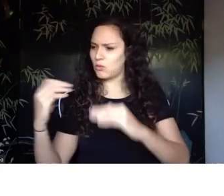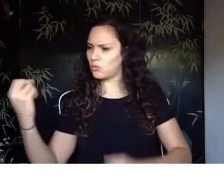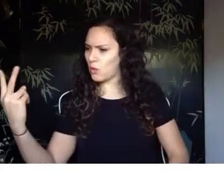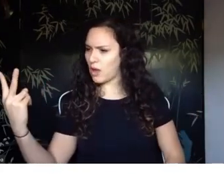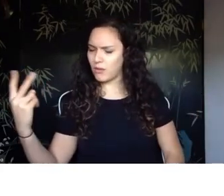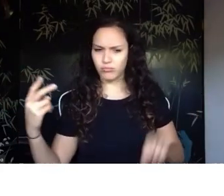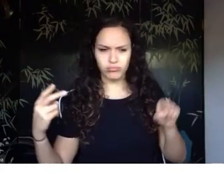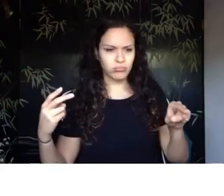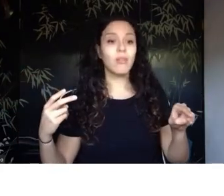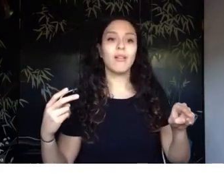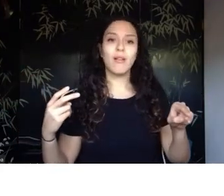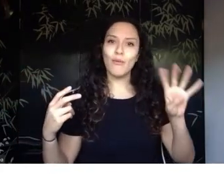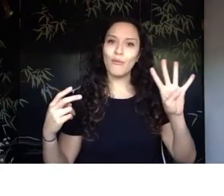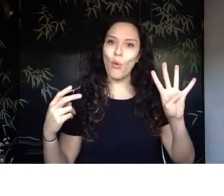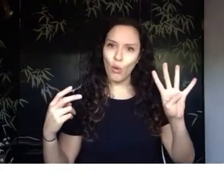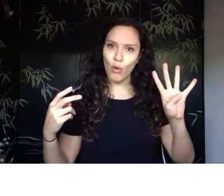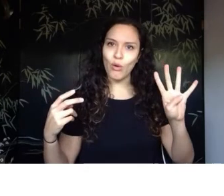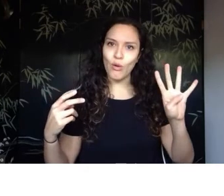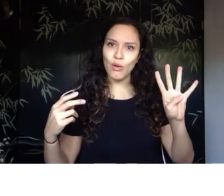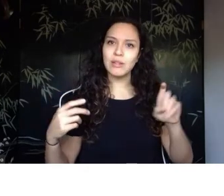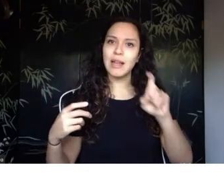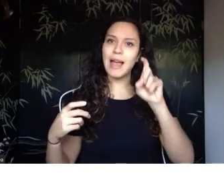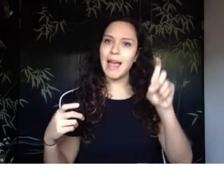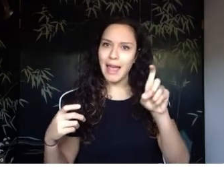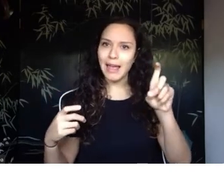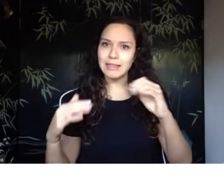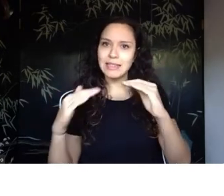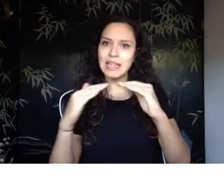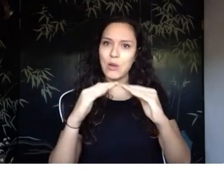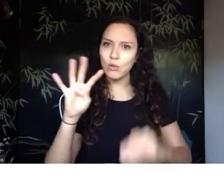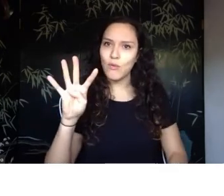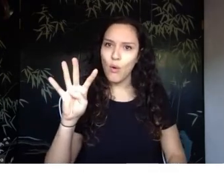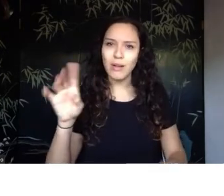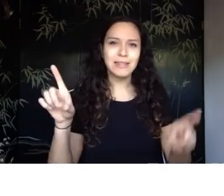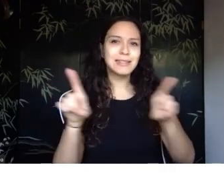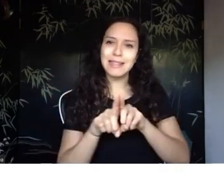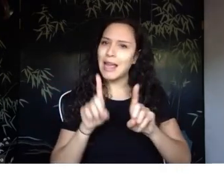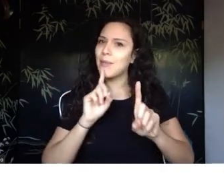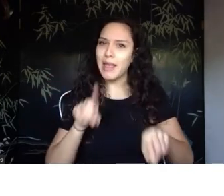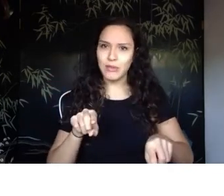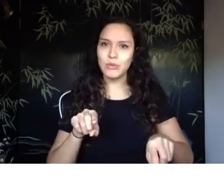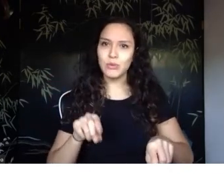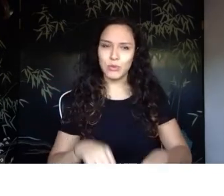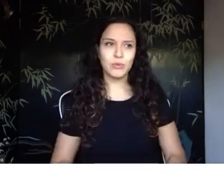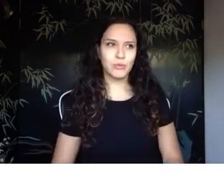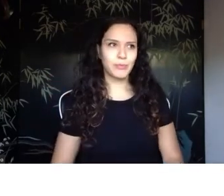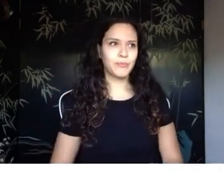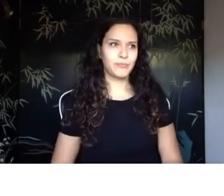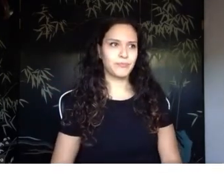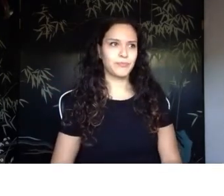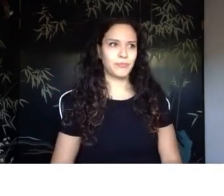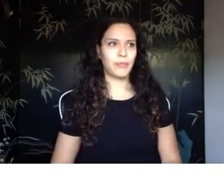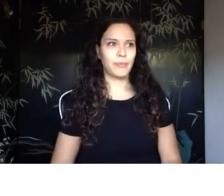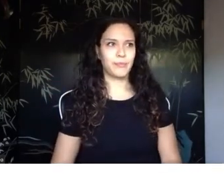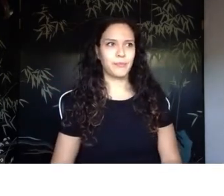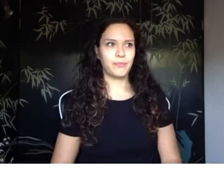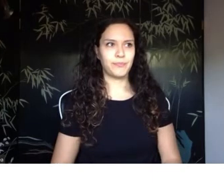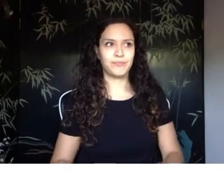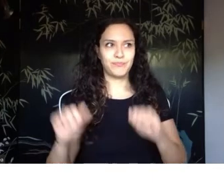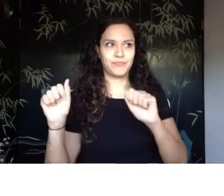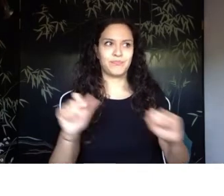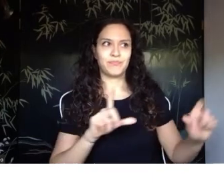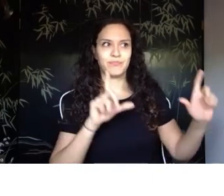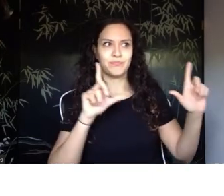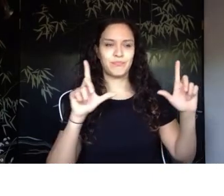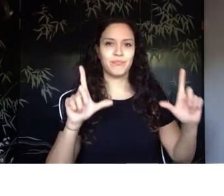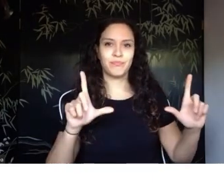What times 3 equals 12? 4. So x equals 4. You get the